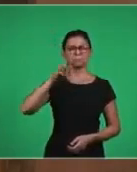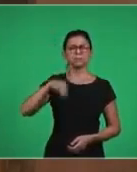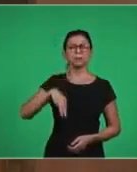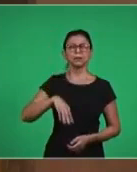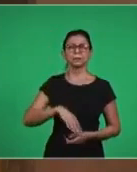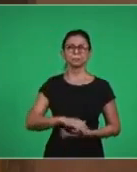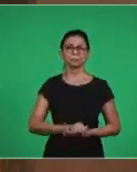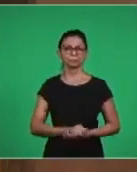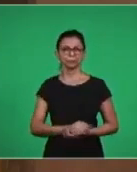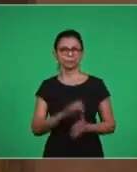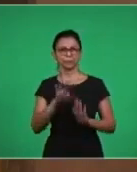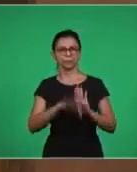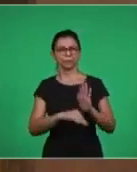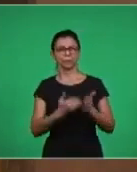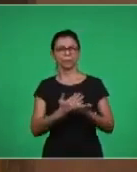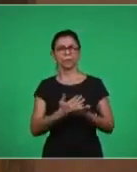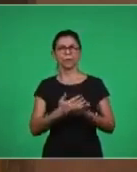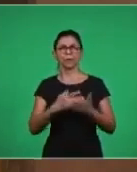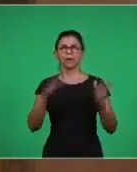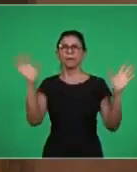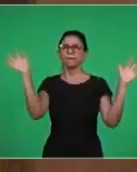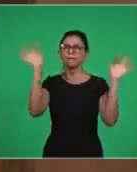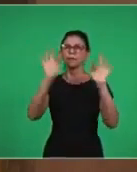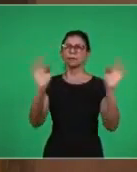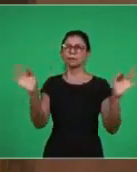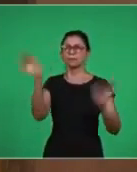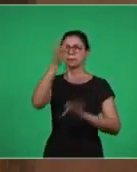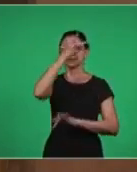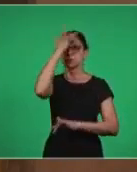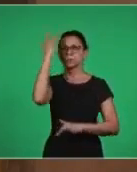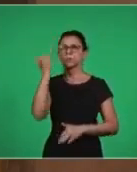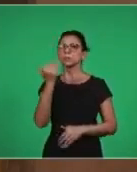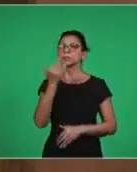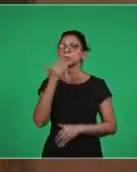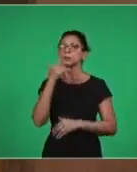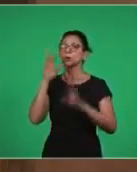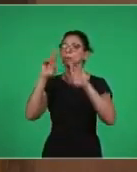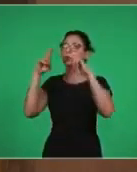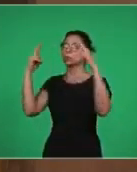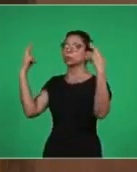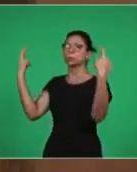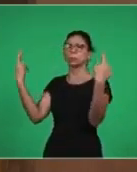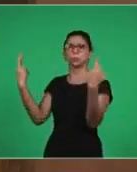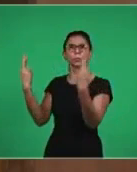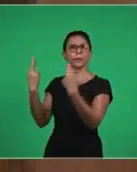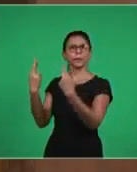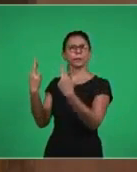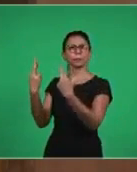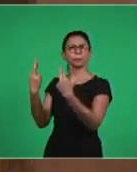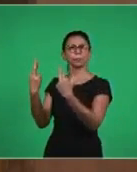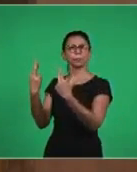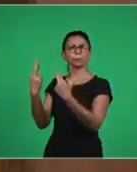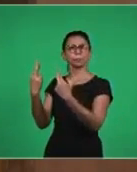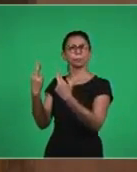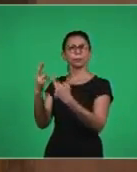And he says, blessed are the ones who eat in the kingdom.